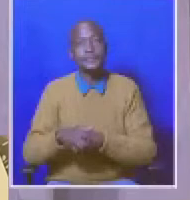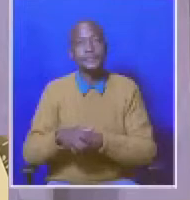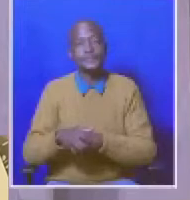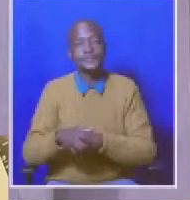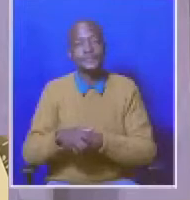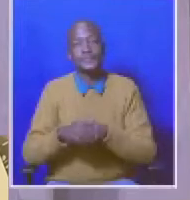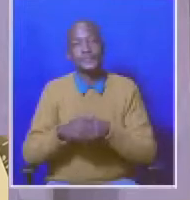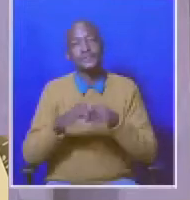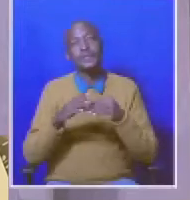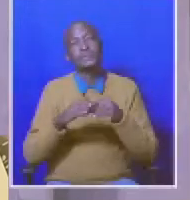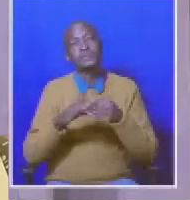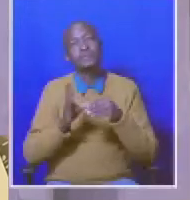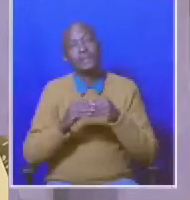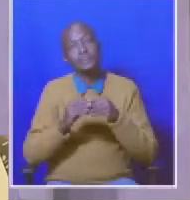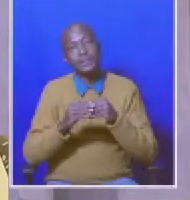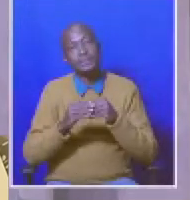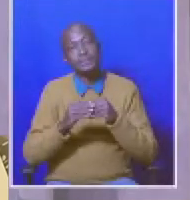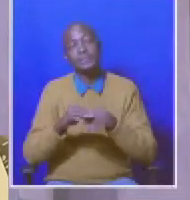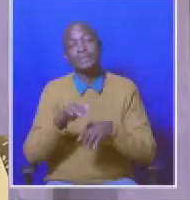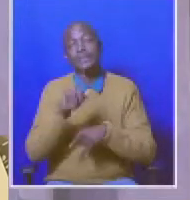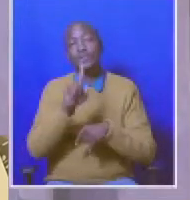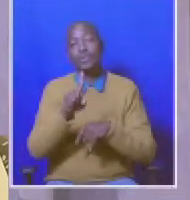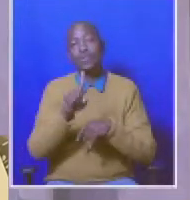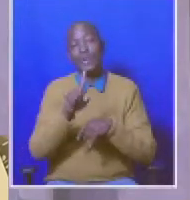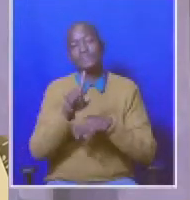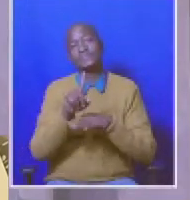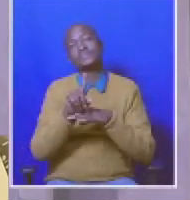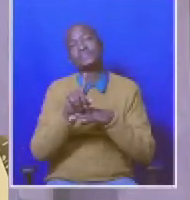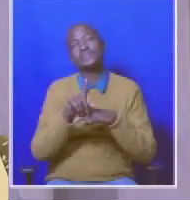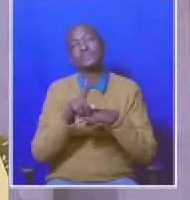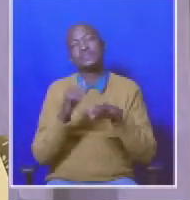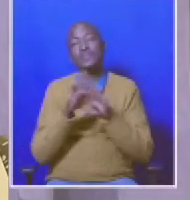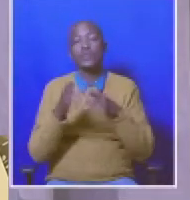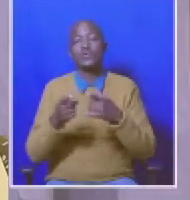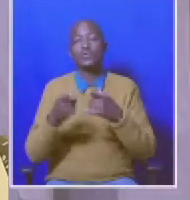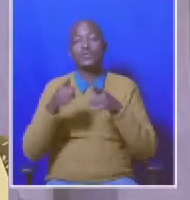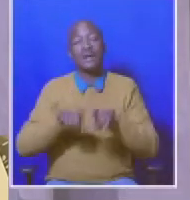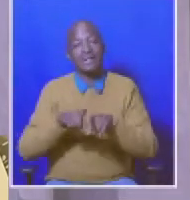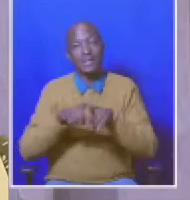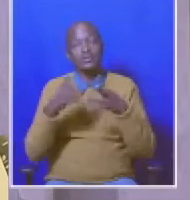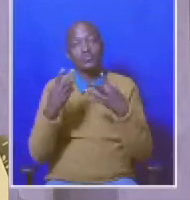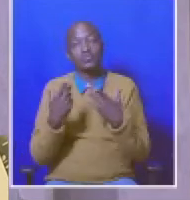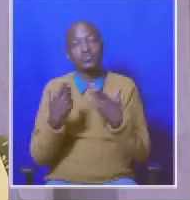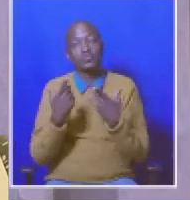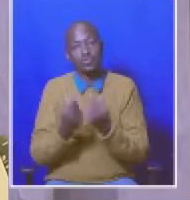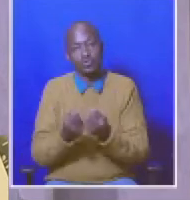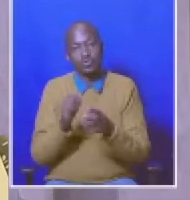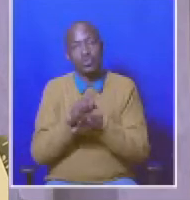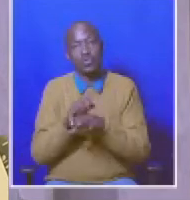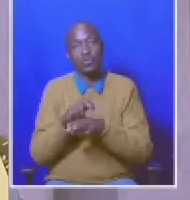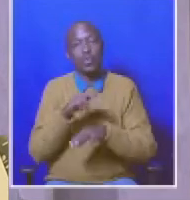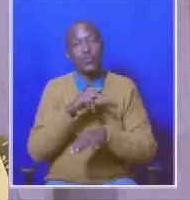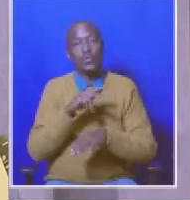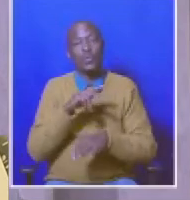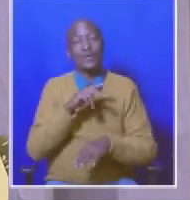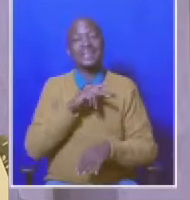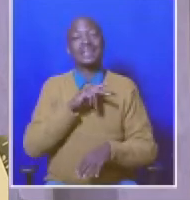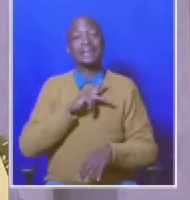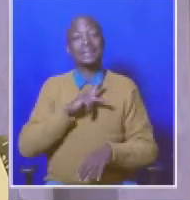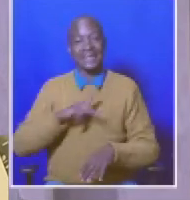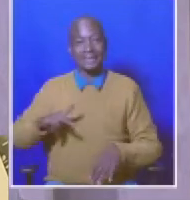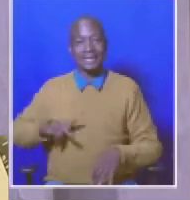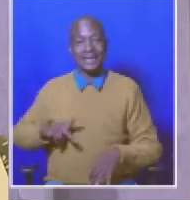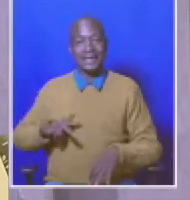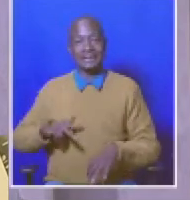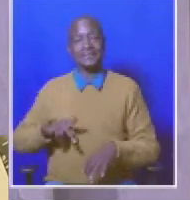Honorable Member, one of the things that we had agreed to do with the Premier of the Free State was for them to